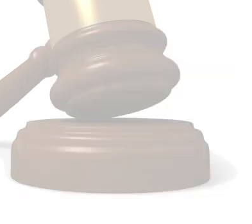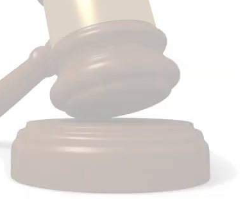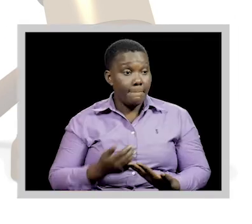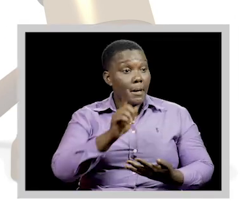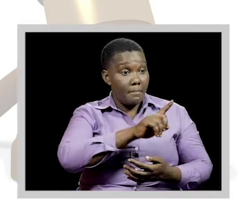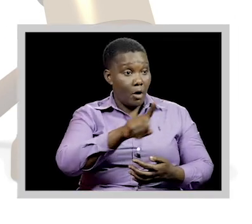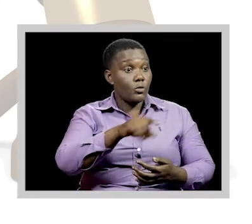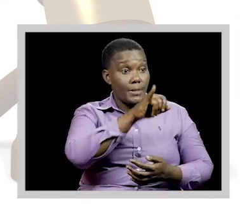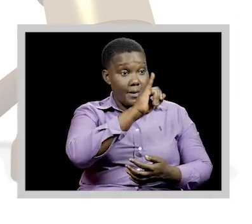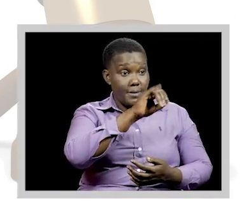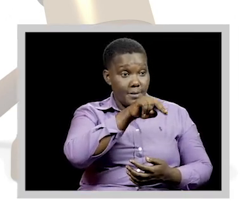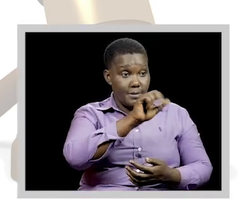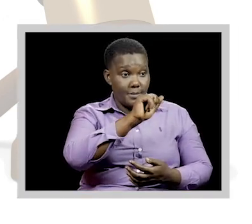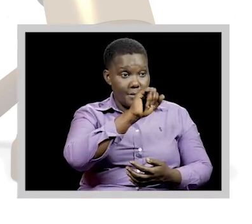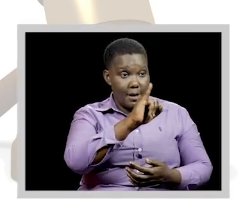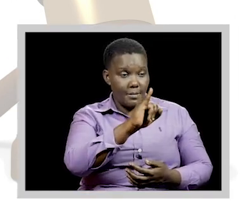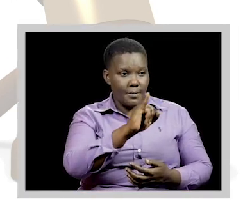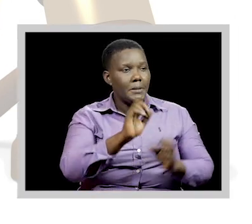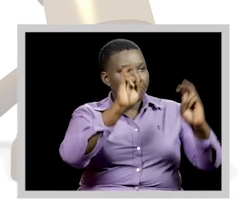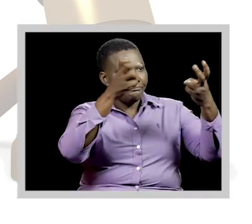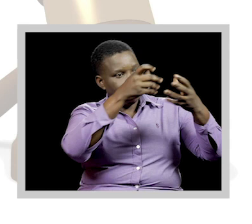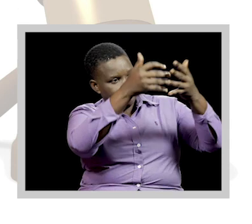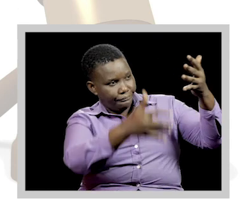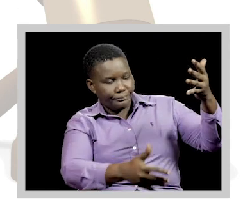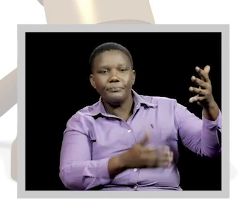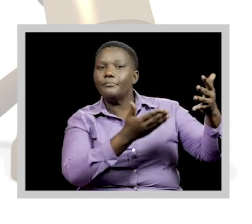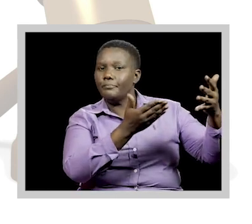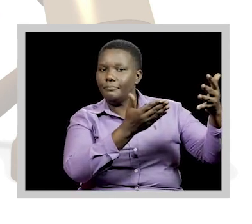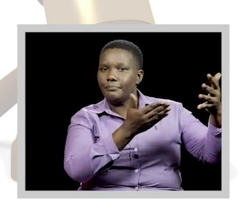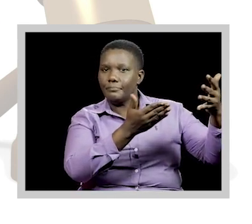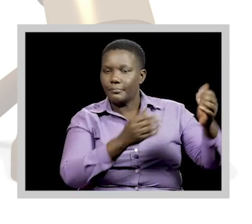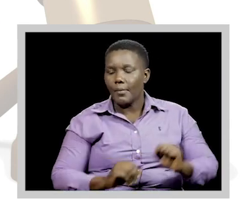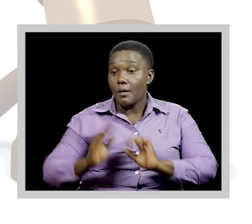In civil applications, the following topics will be covered: